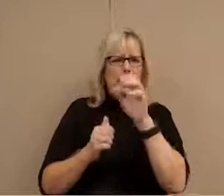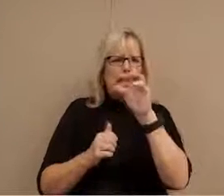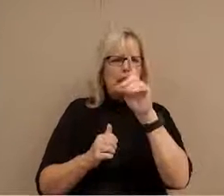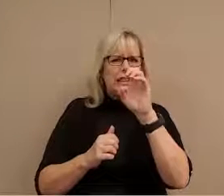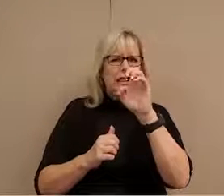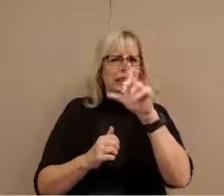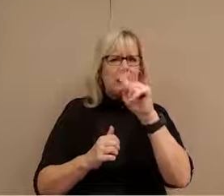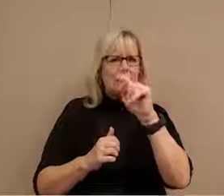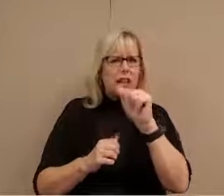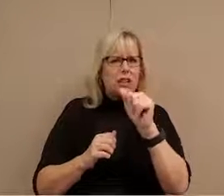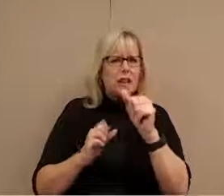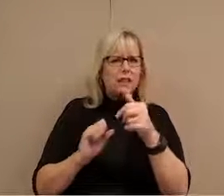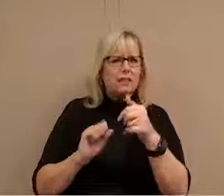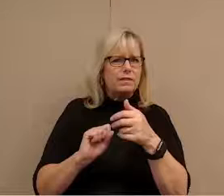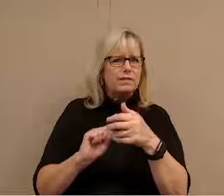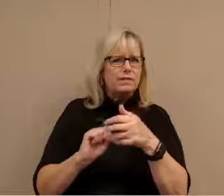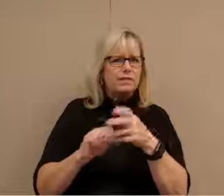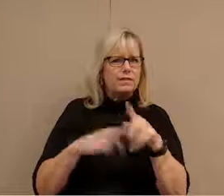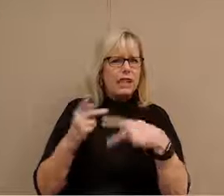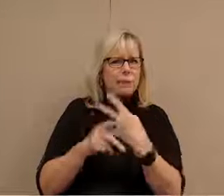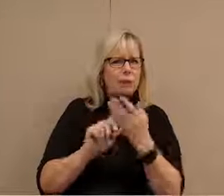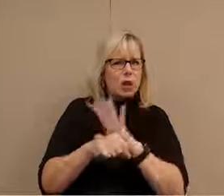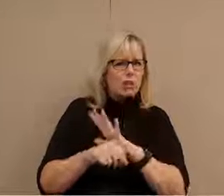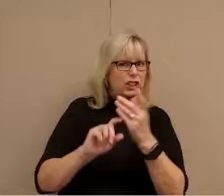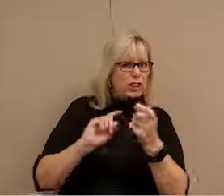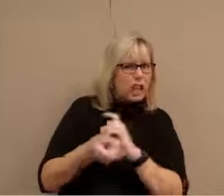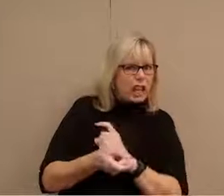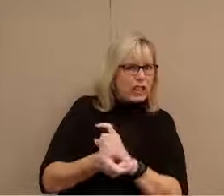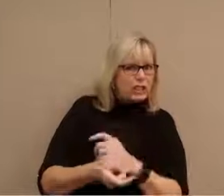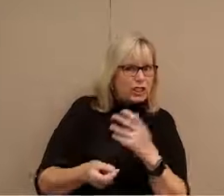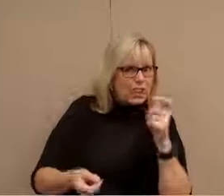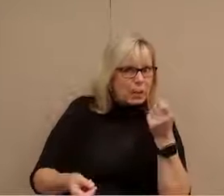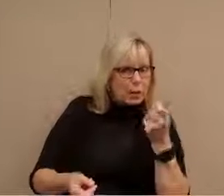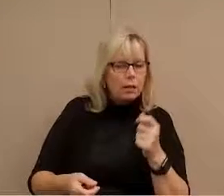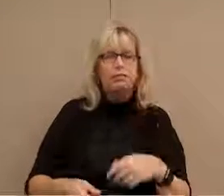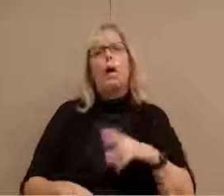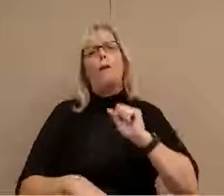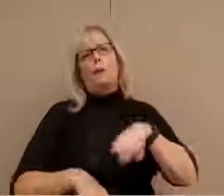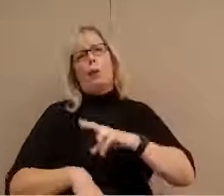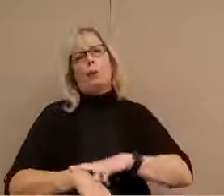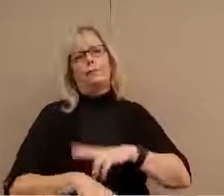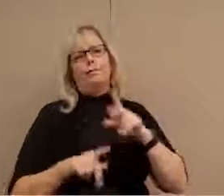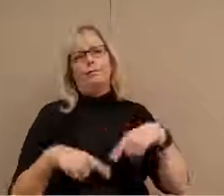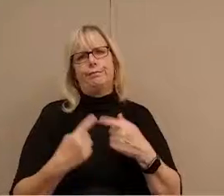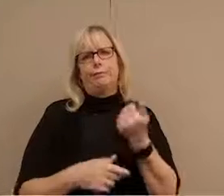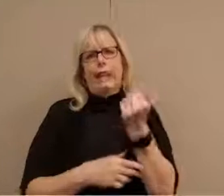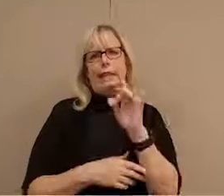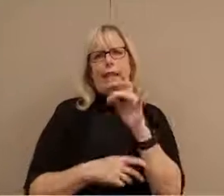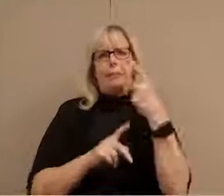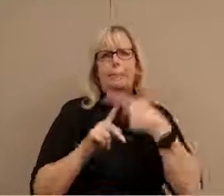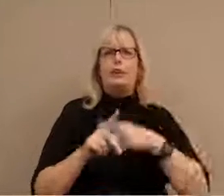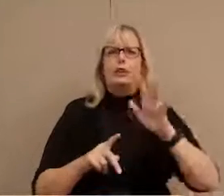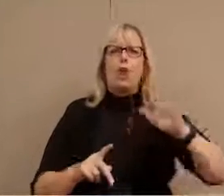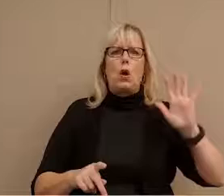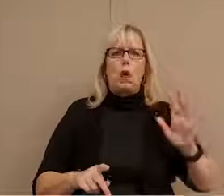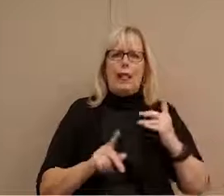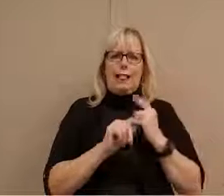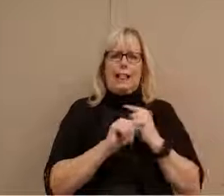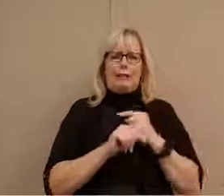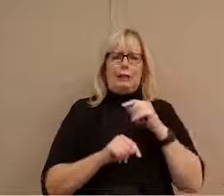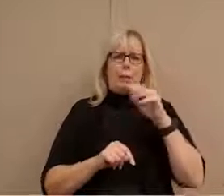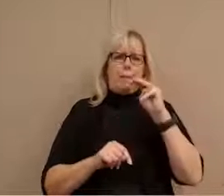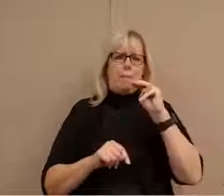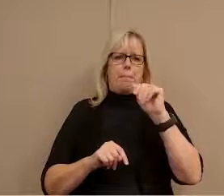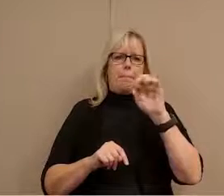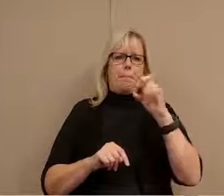virus changed at all? Or, Of course, since 18 months ago in March of 2020